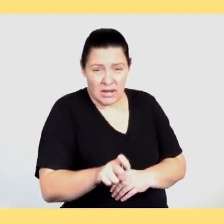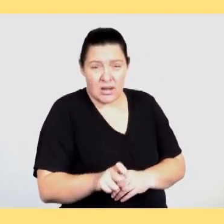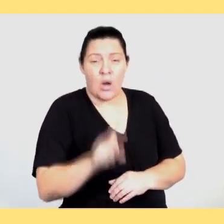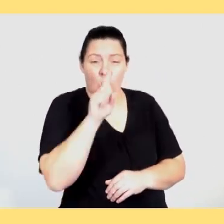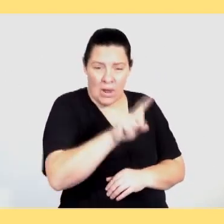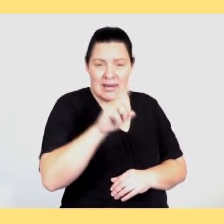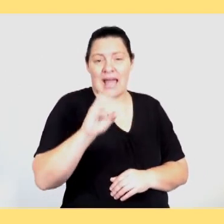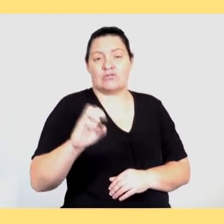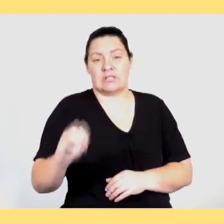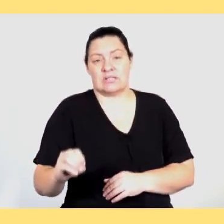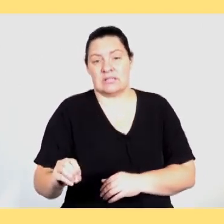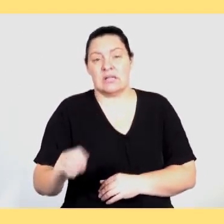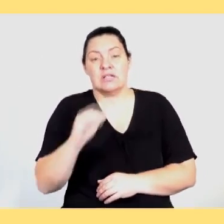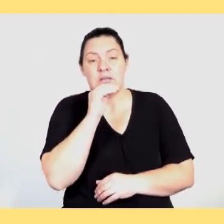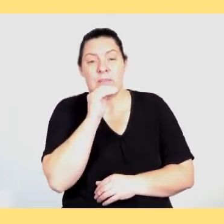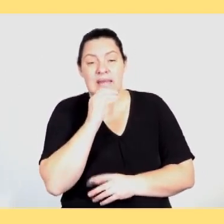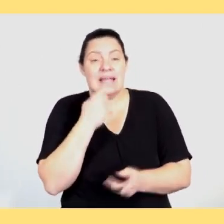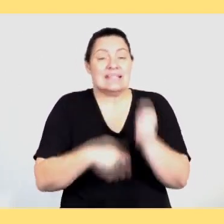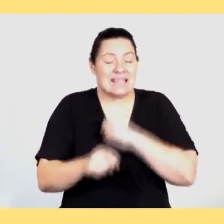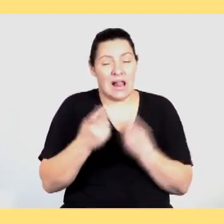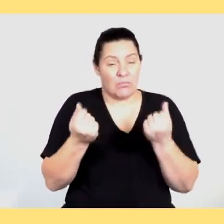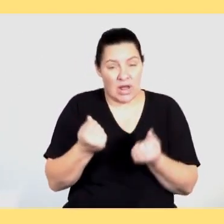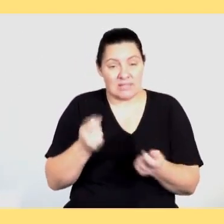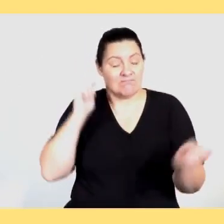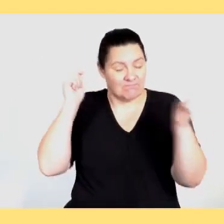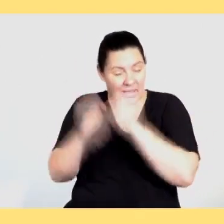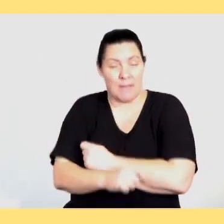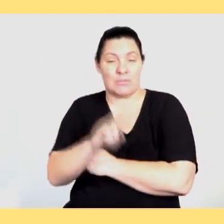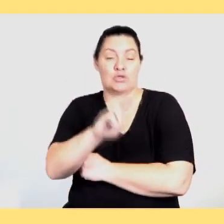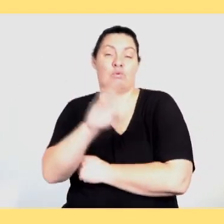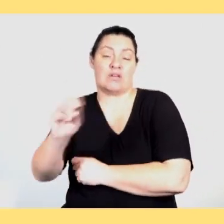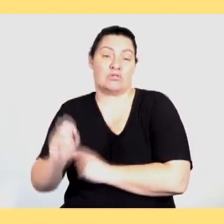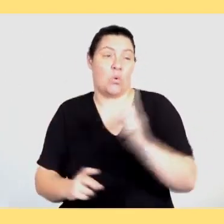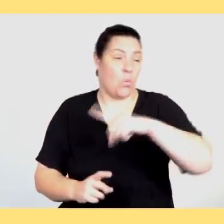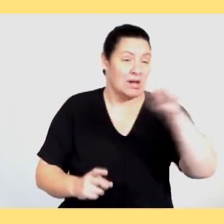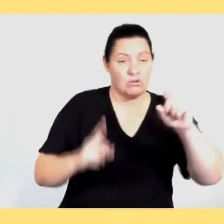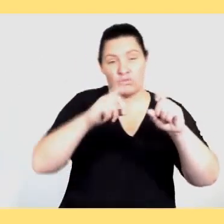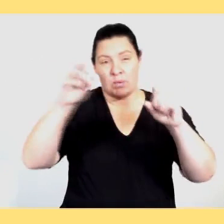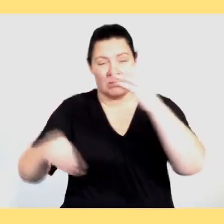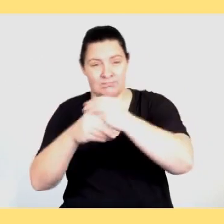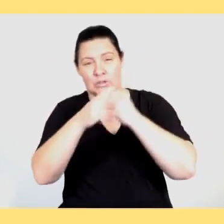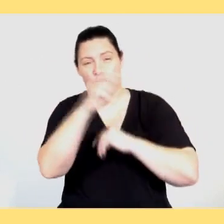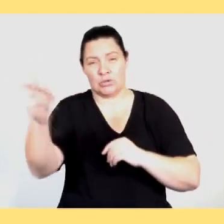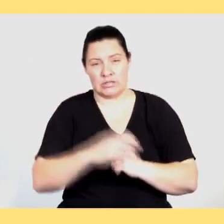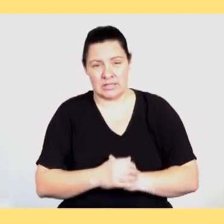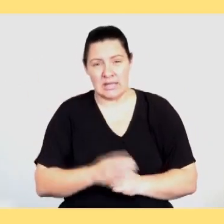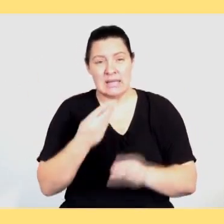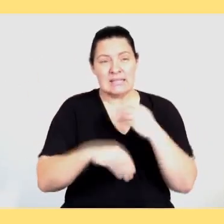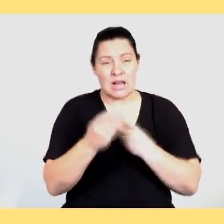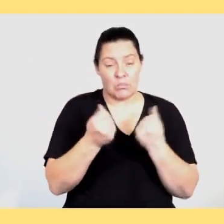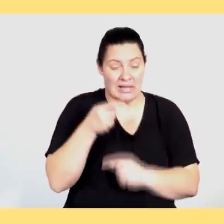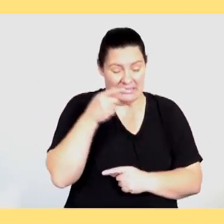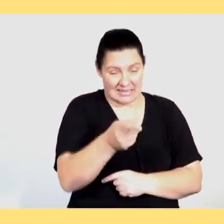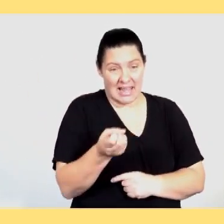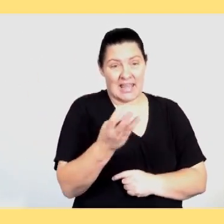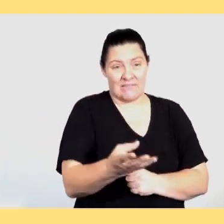is 100. That means my selling price becomes 200, okay? And the selling price